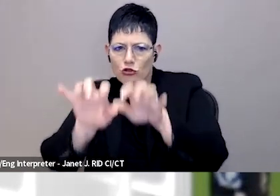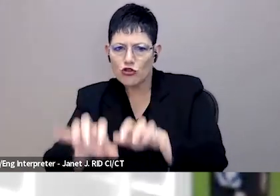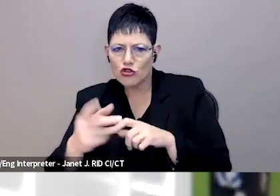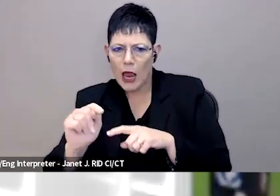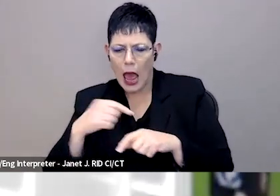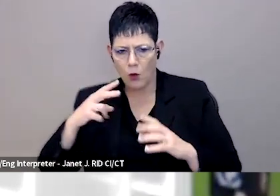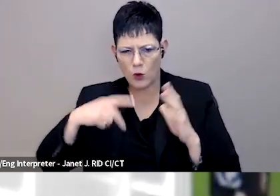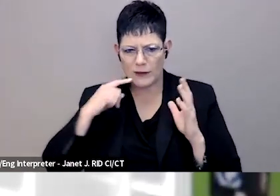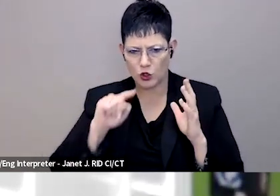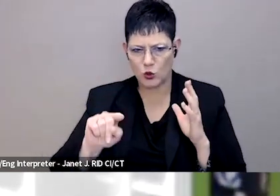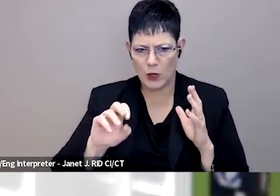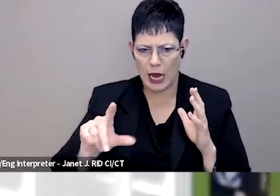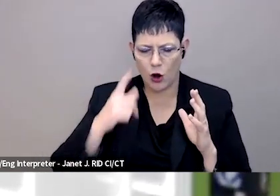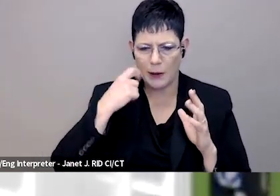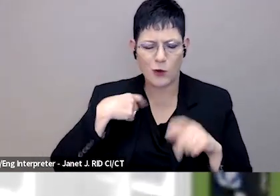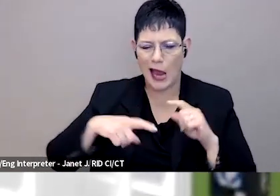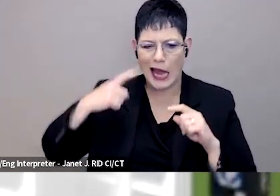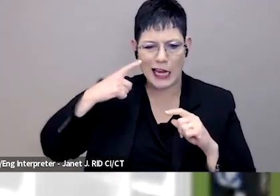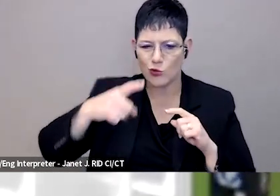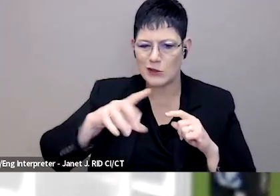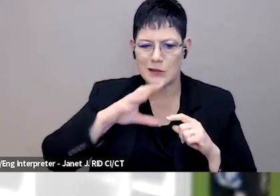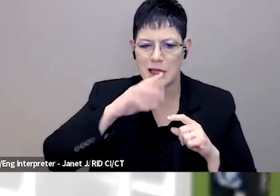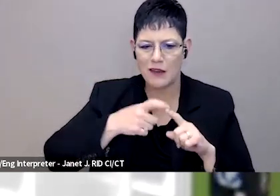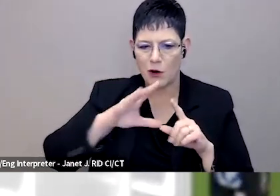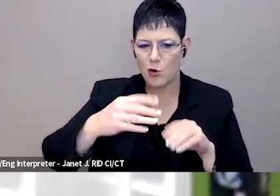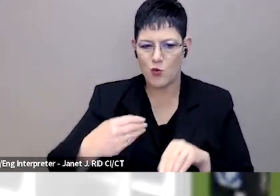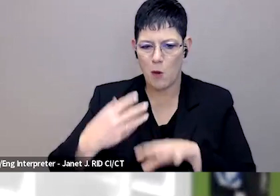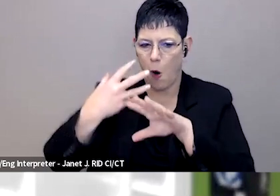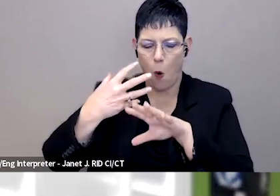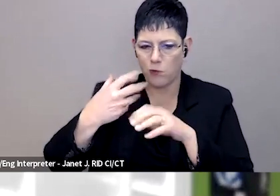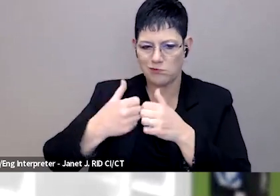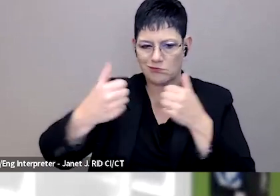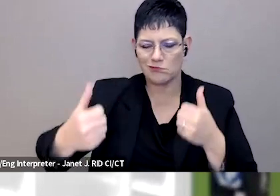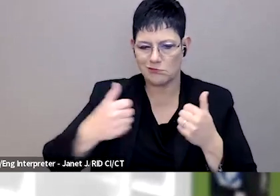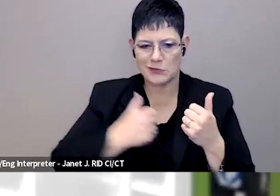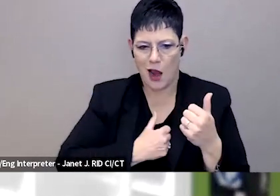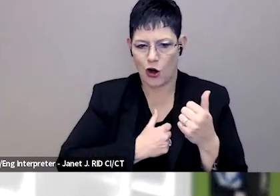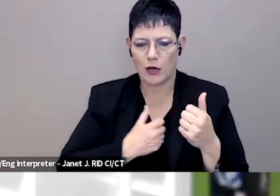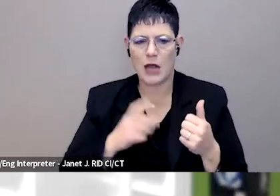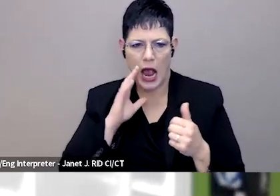can read it out for people, or we can try and bring a little bit more attention that way.